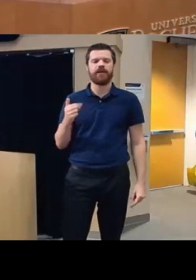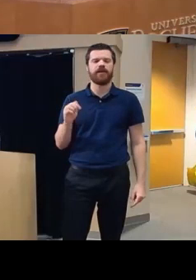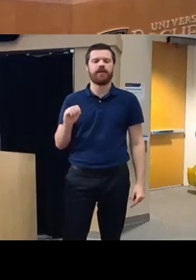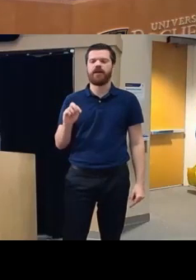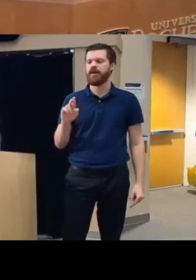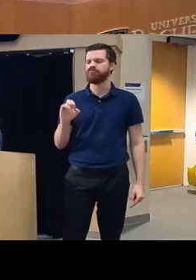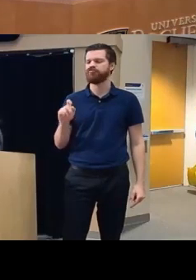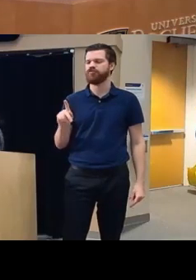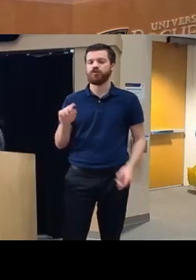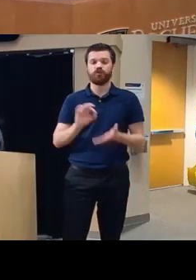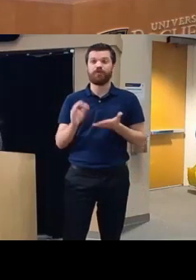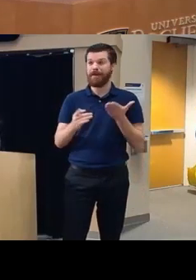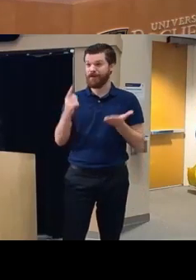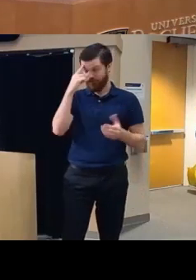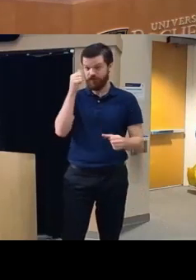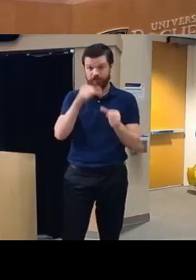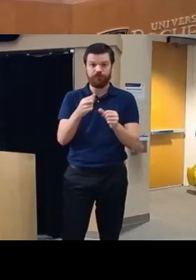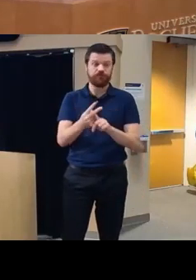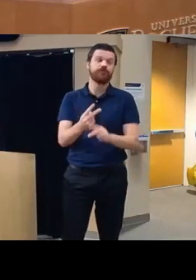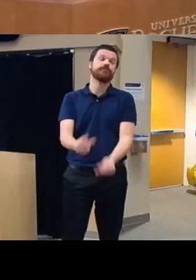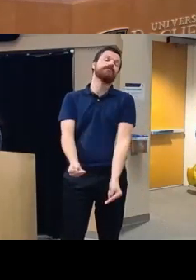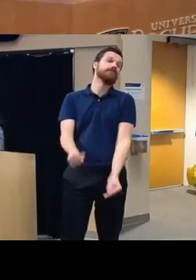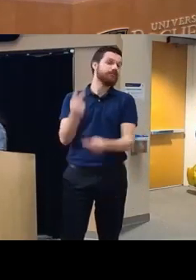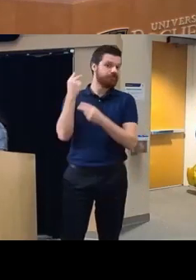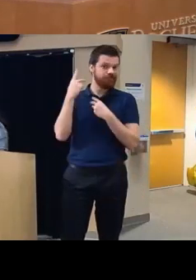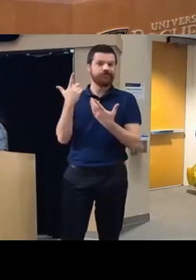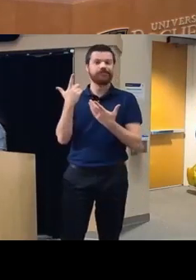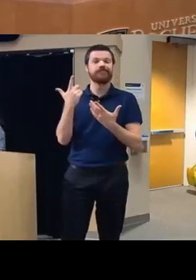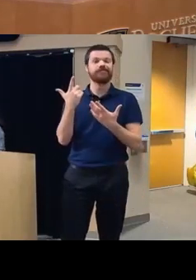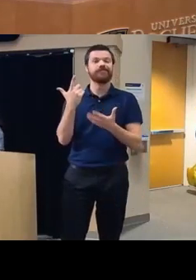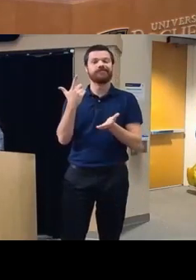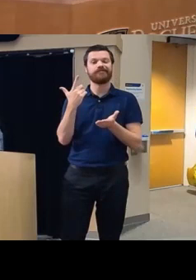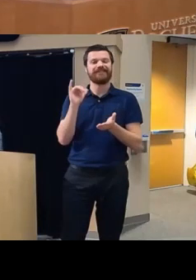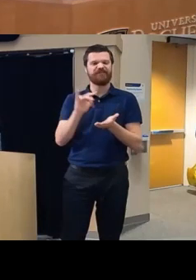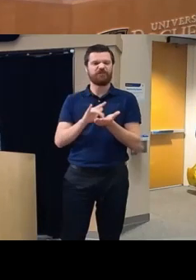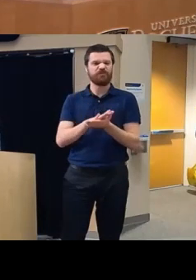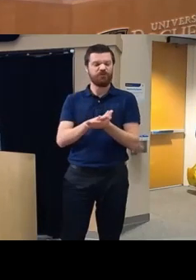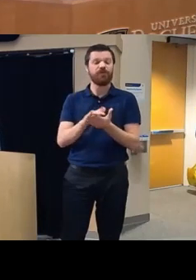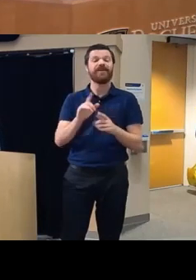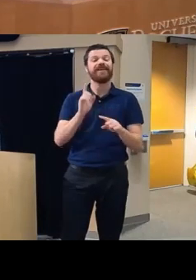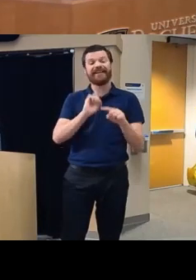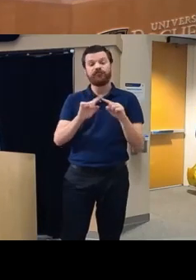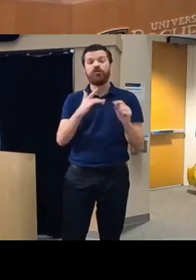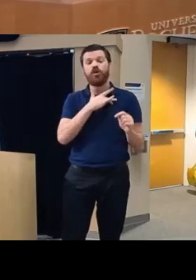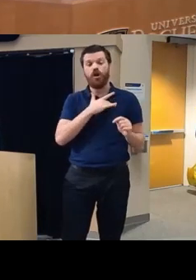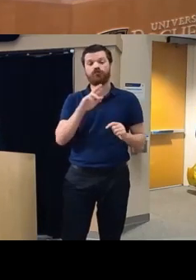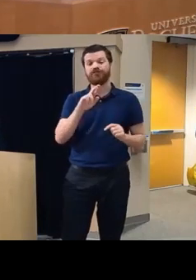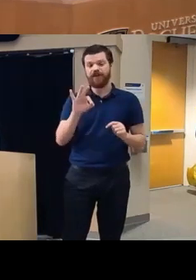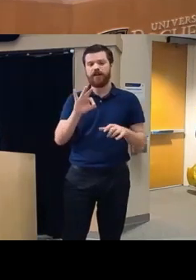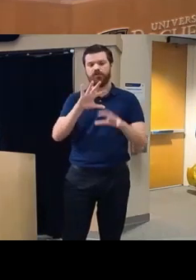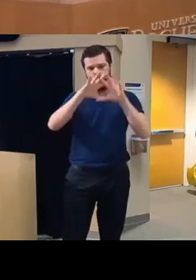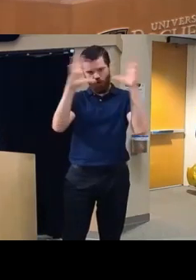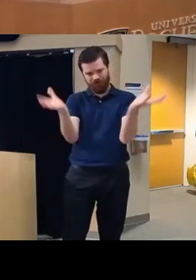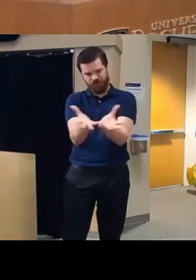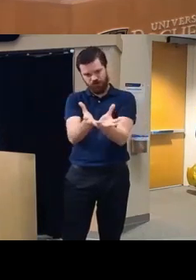can like have a throwback to medical school or whatever, learning about that, where it's a compilation of different cardiovascular risk factors all together to give